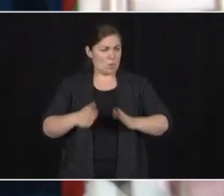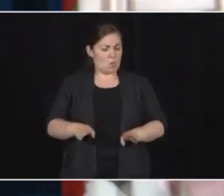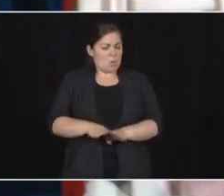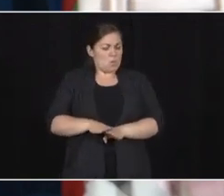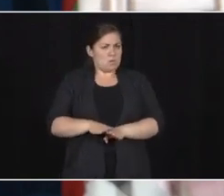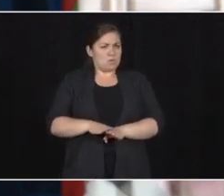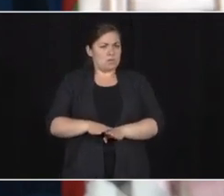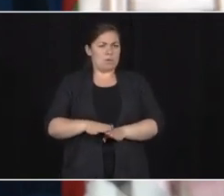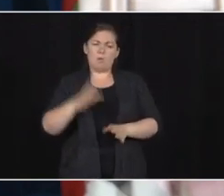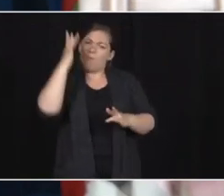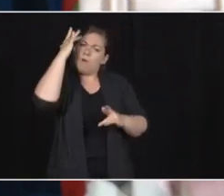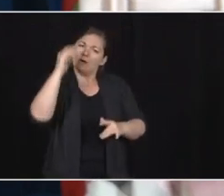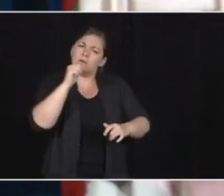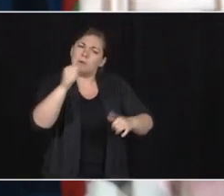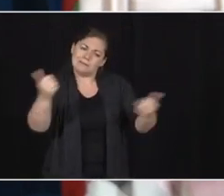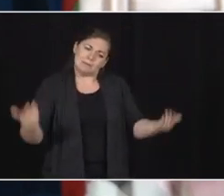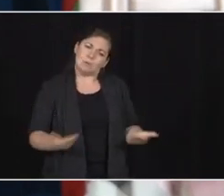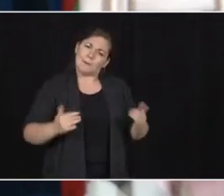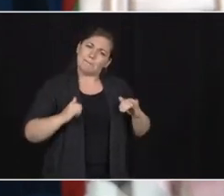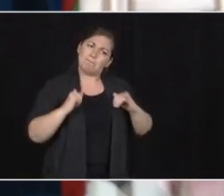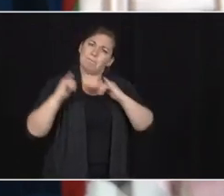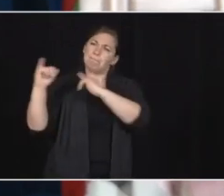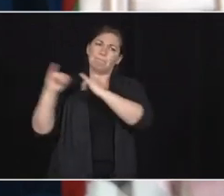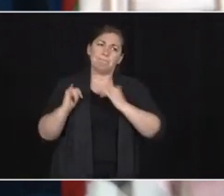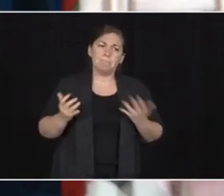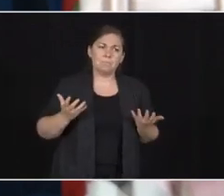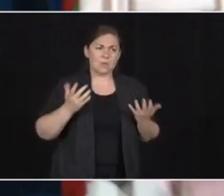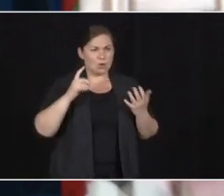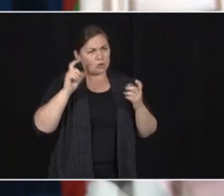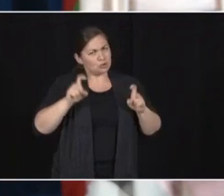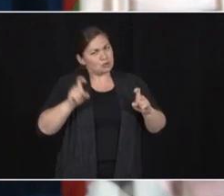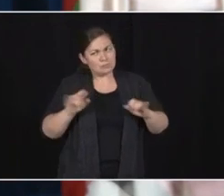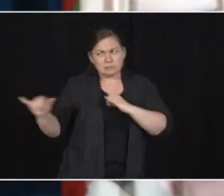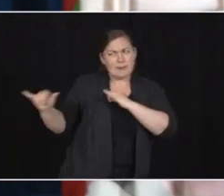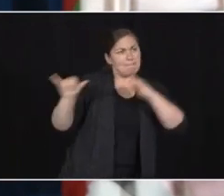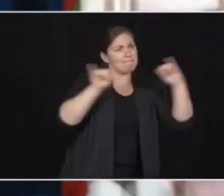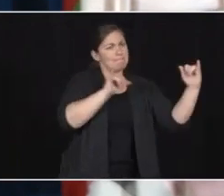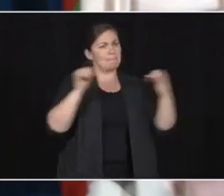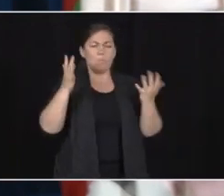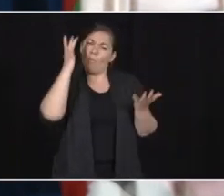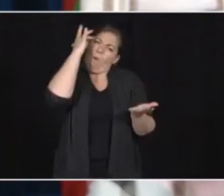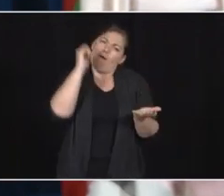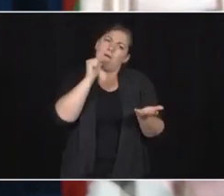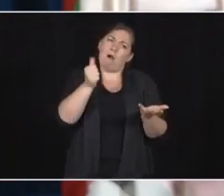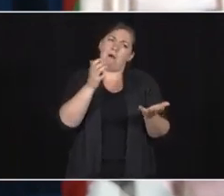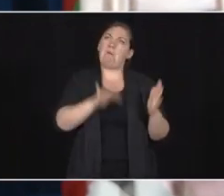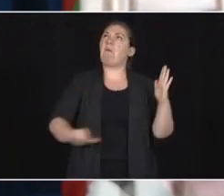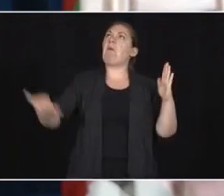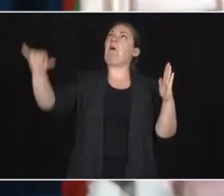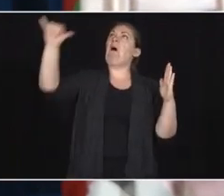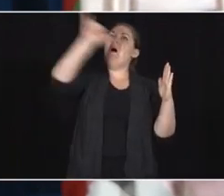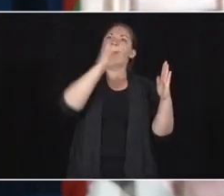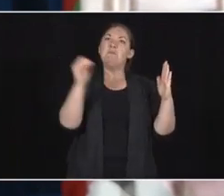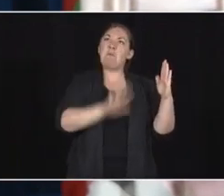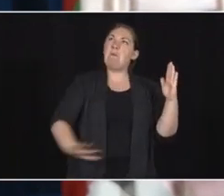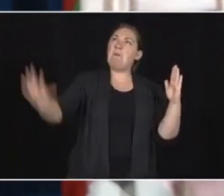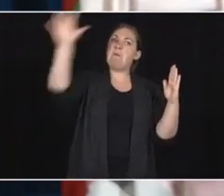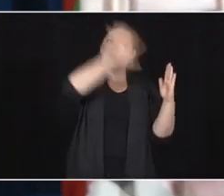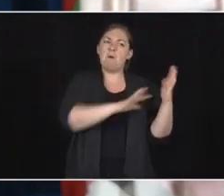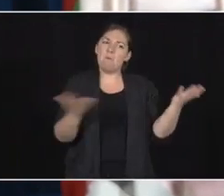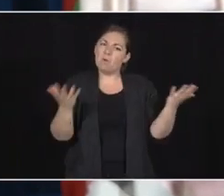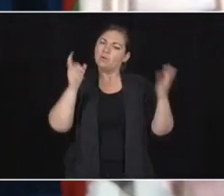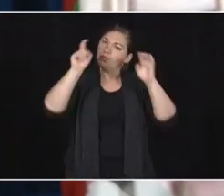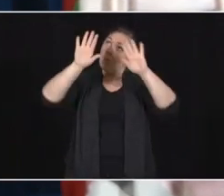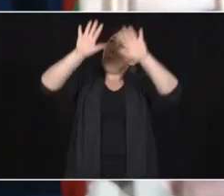can't figure out a way to lift restrictions in the parts of Ontario where, you know, they have very, very few